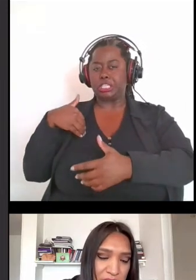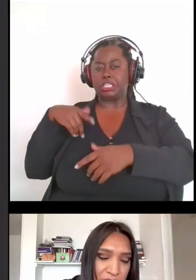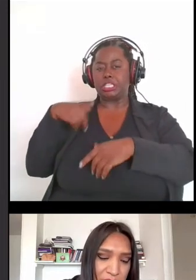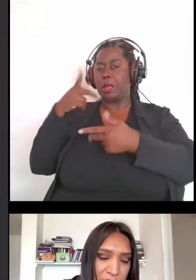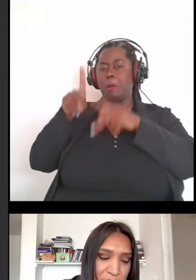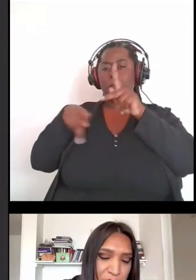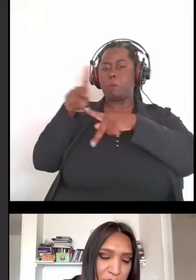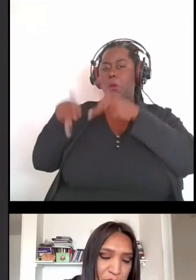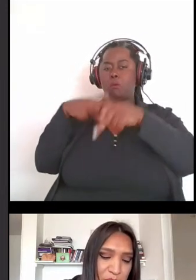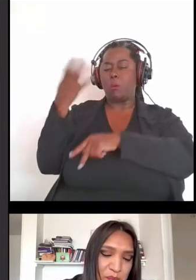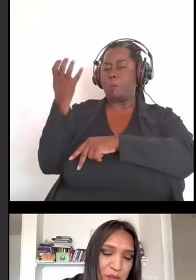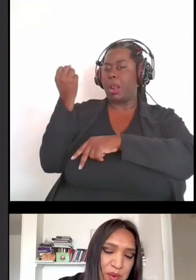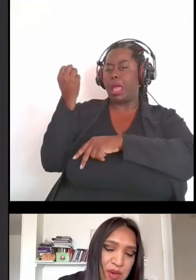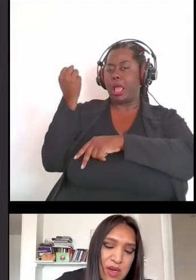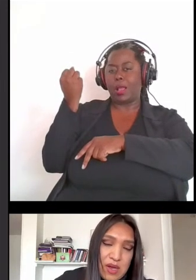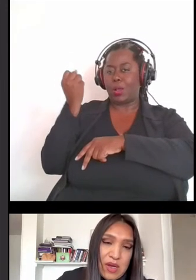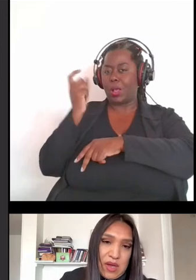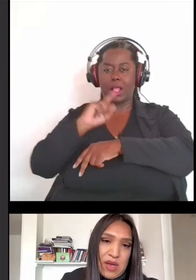a brown Argentina